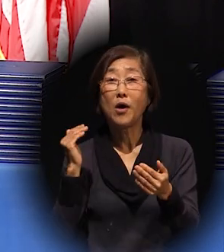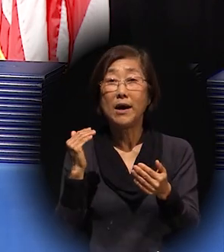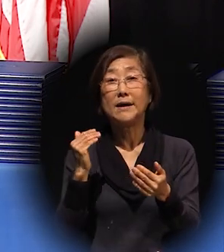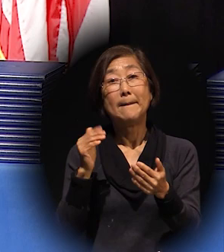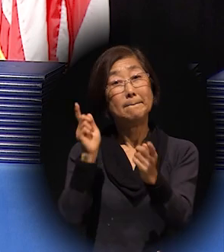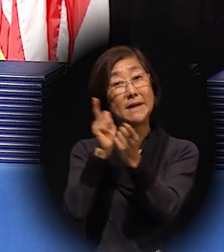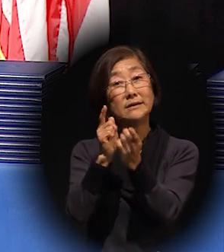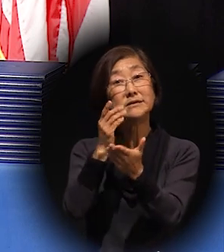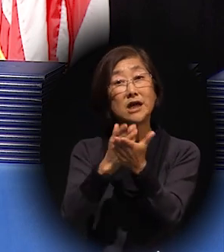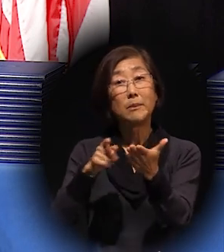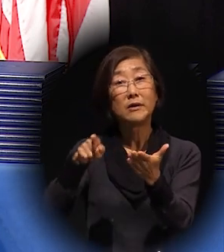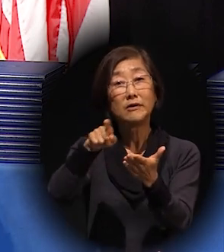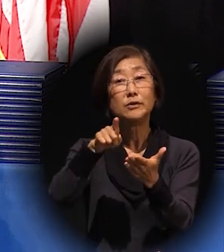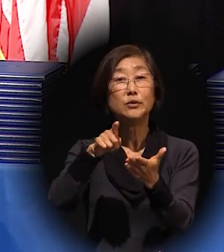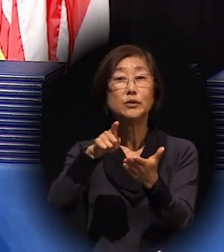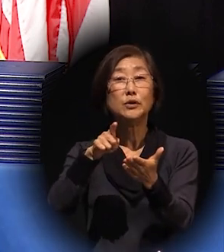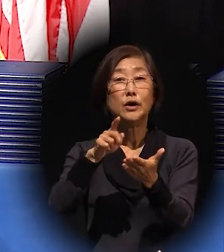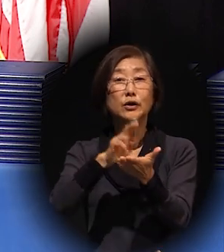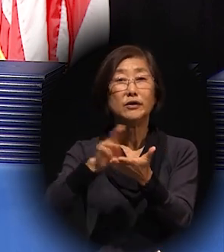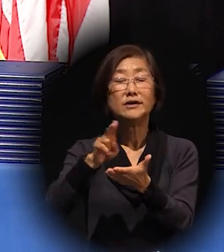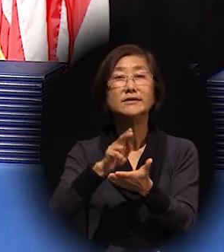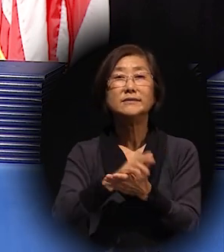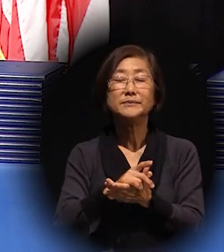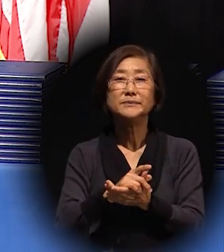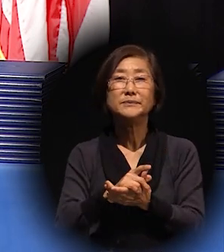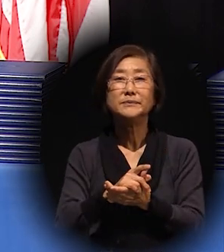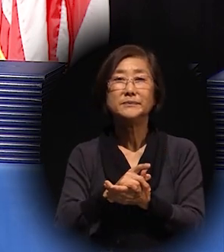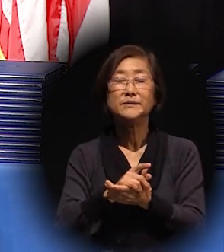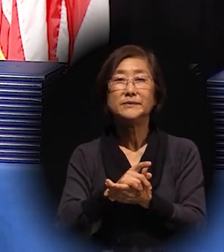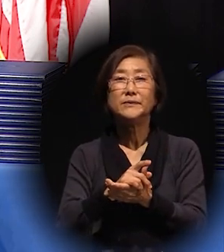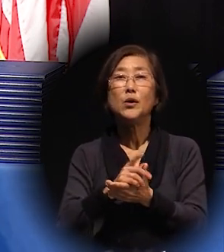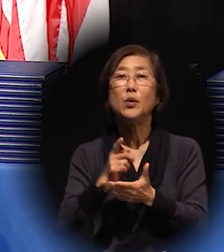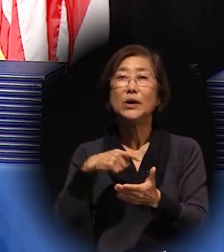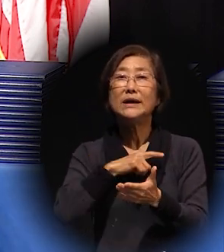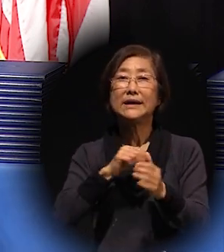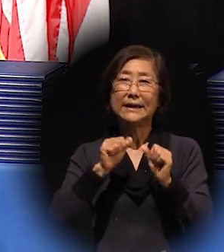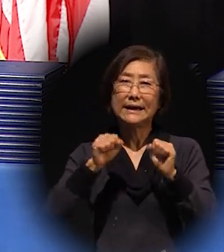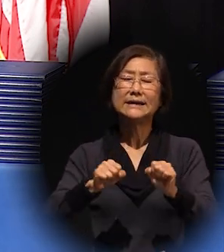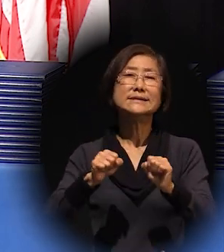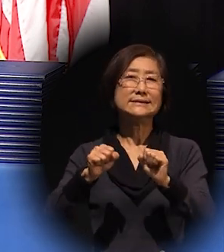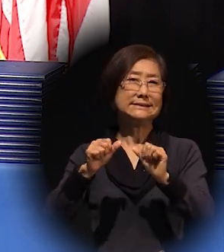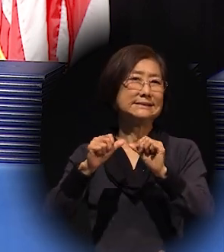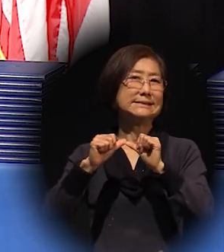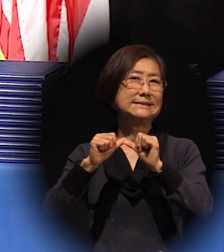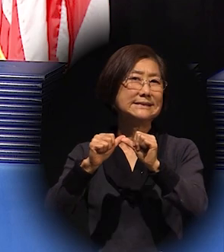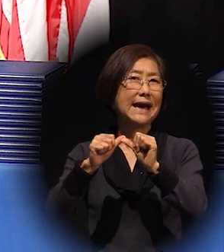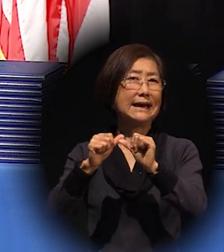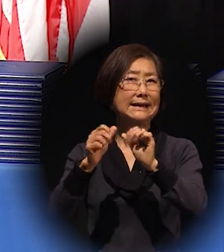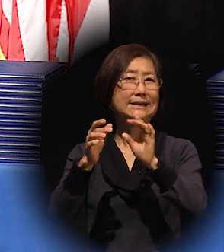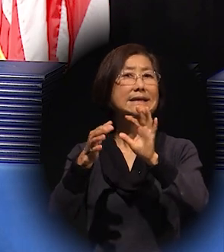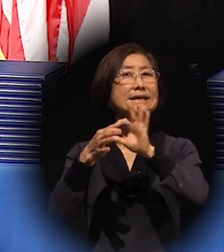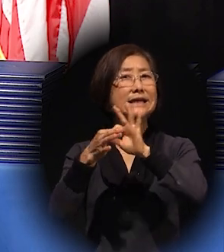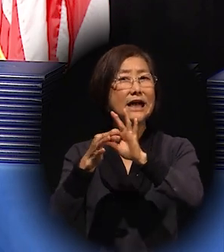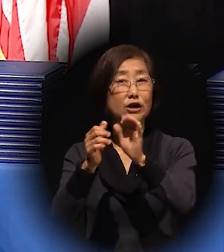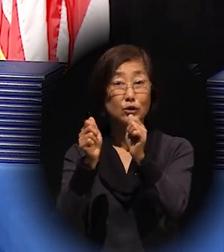that I've missed some of your universities. You drop me a note so that we can stay connected to